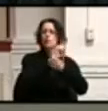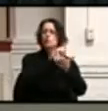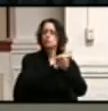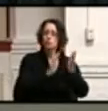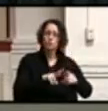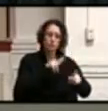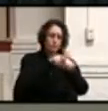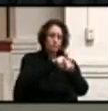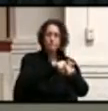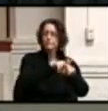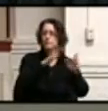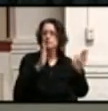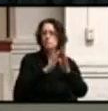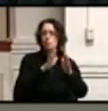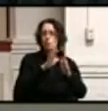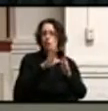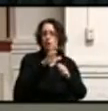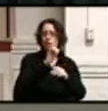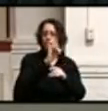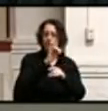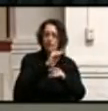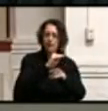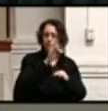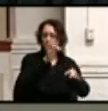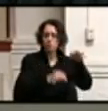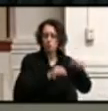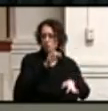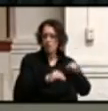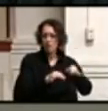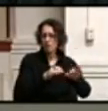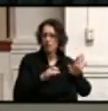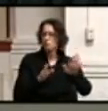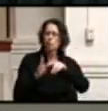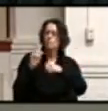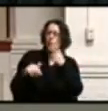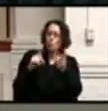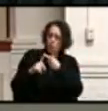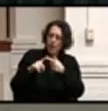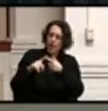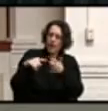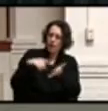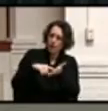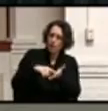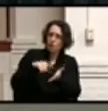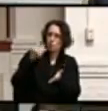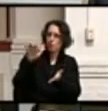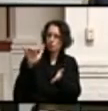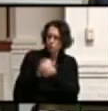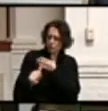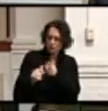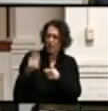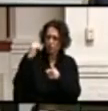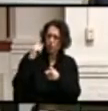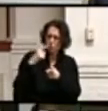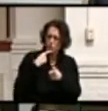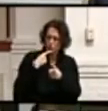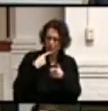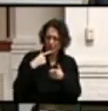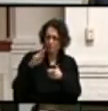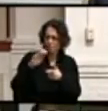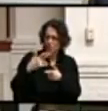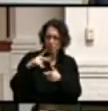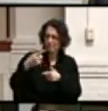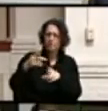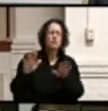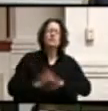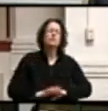or town can small file. But they have claims. How long before the $100 kicks in? Are you giving them till? I thought a day was mentioned March 1st or something